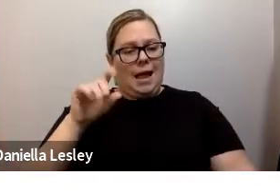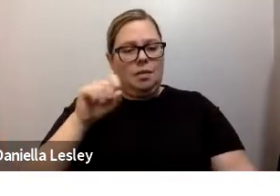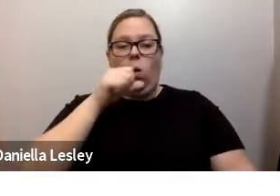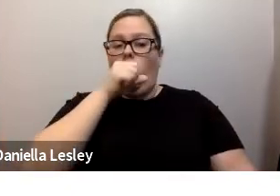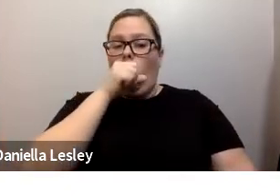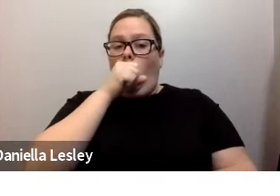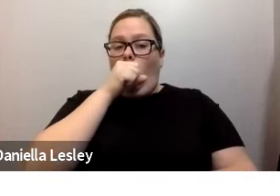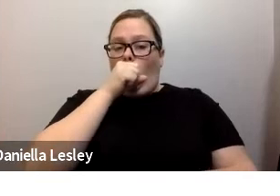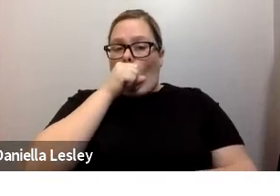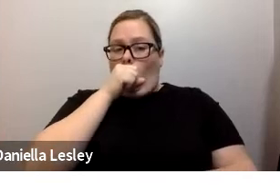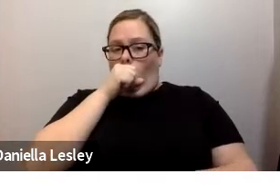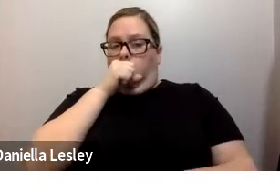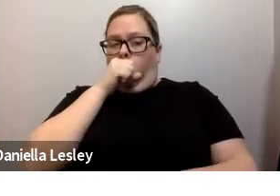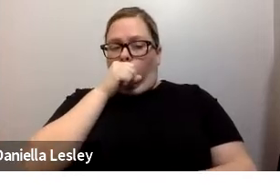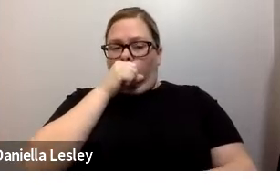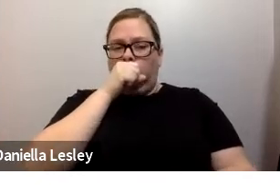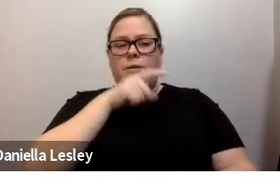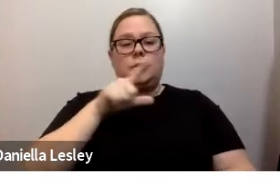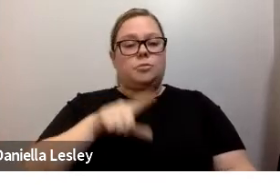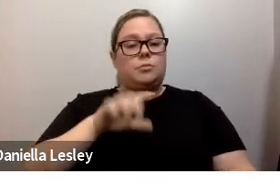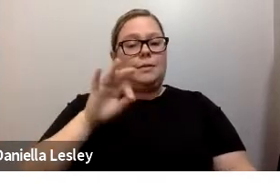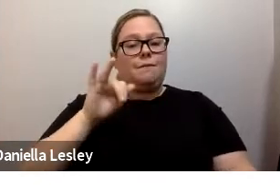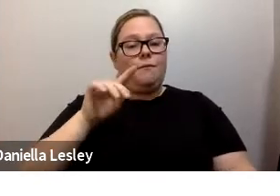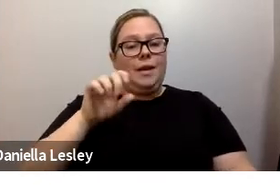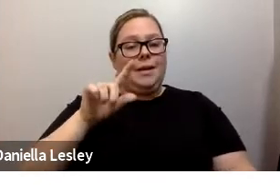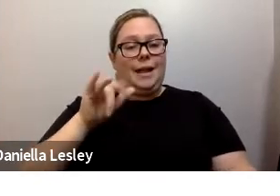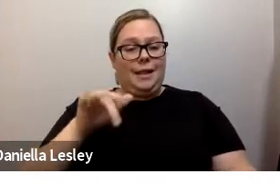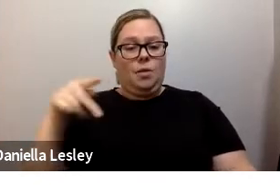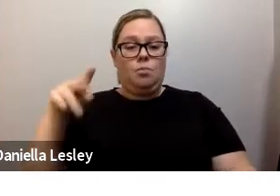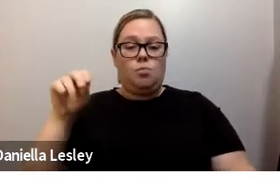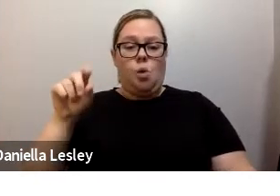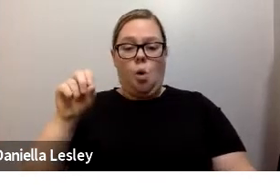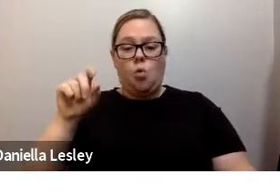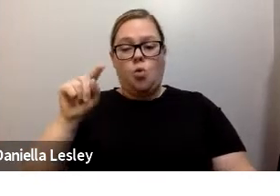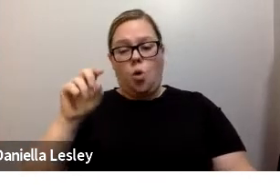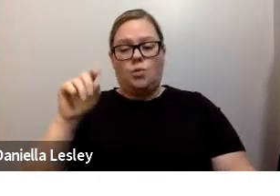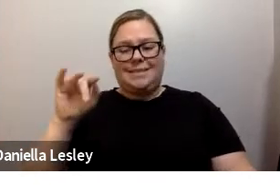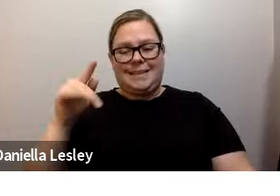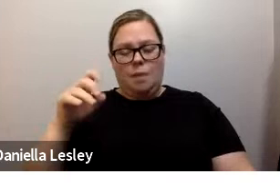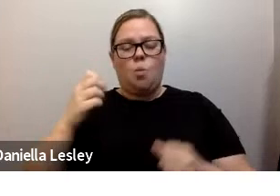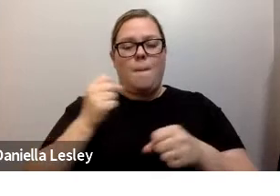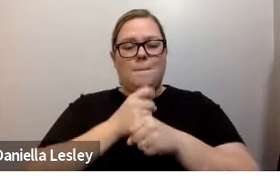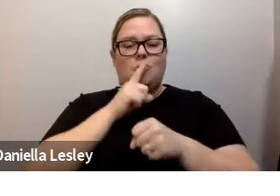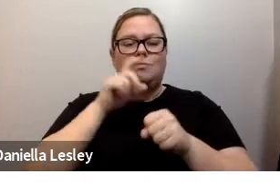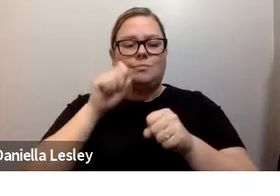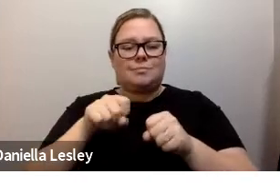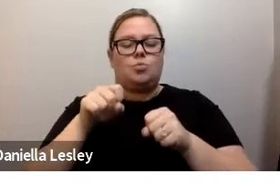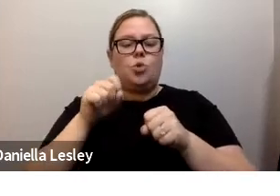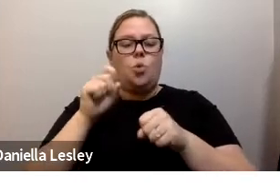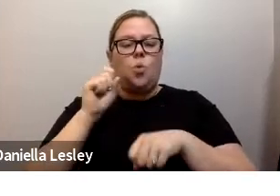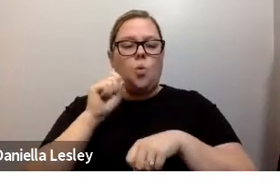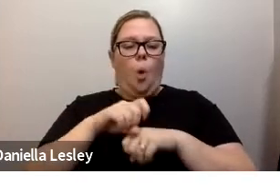fidelity prototype, we wanted also to make sure that it could play a handful of different games, unlike my previous work, which focused on the comparison of